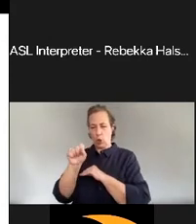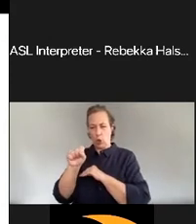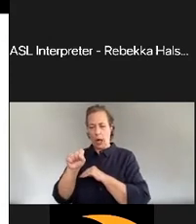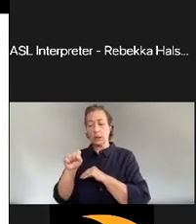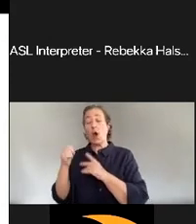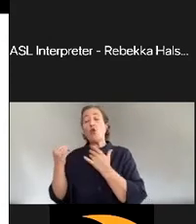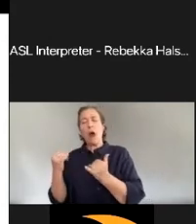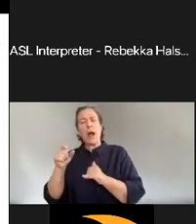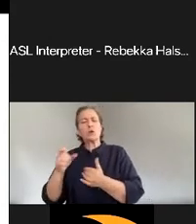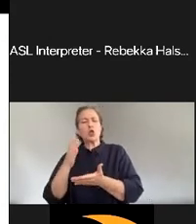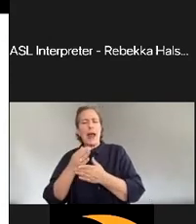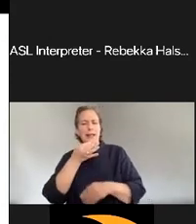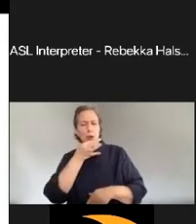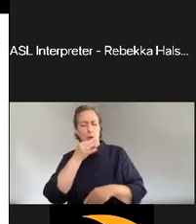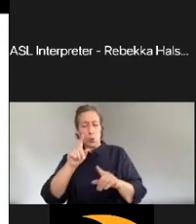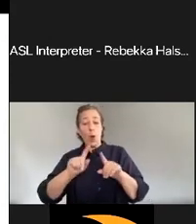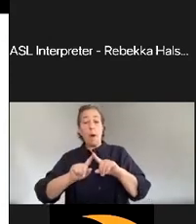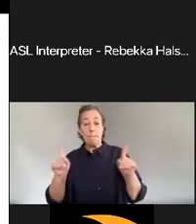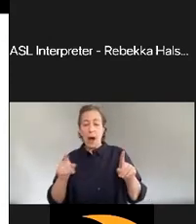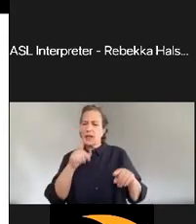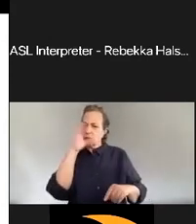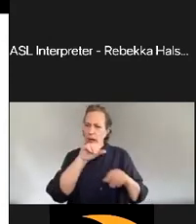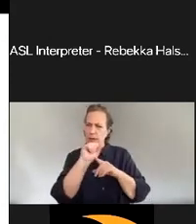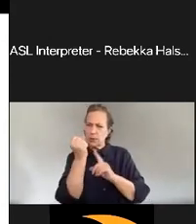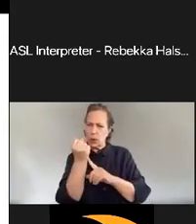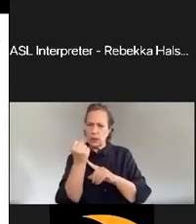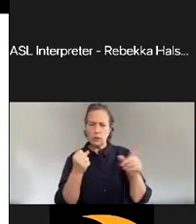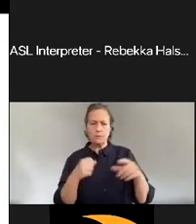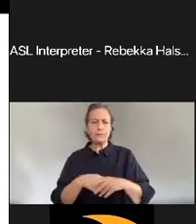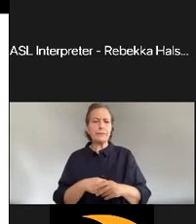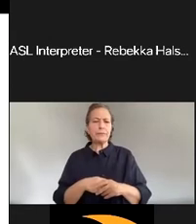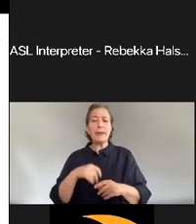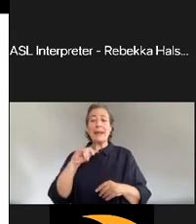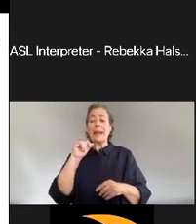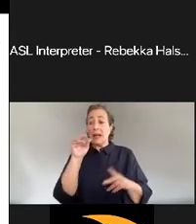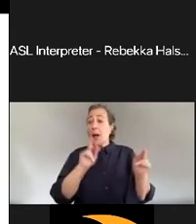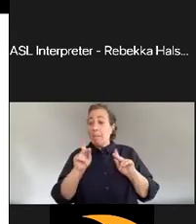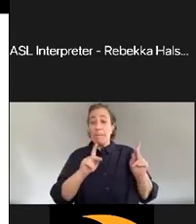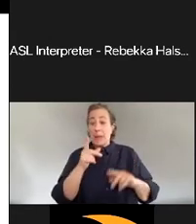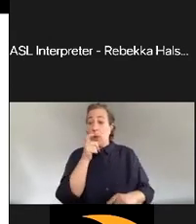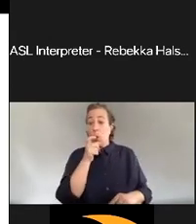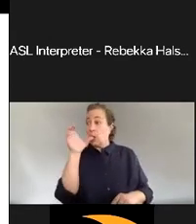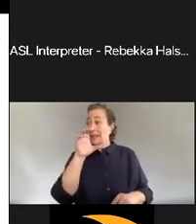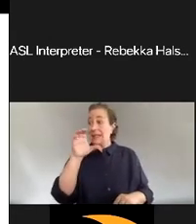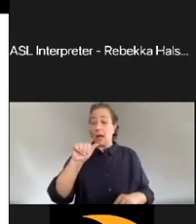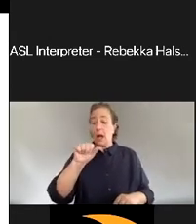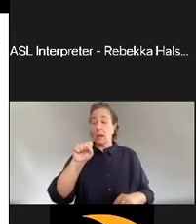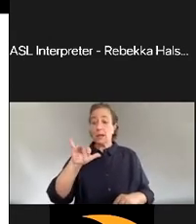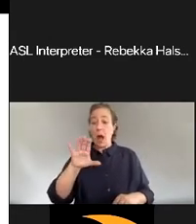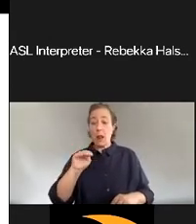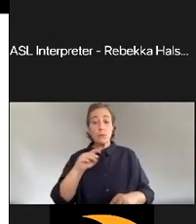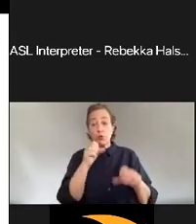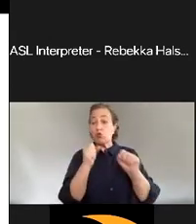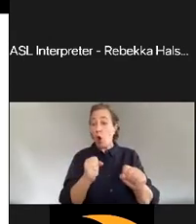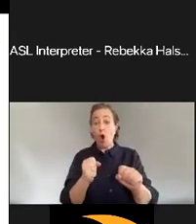strange situation where individuals who have a very strong asylum claim, many of them do, are not allowed